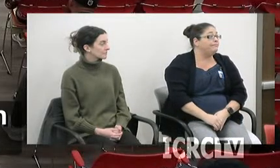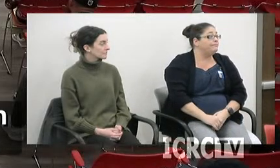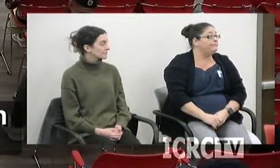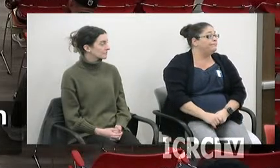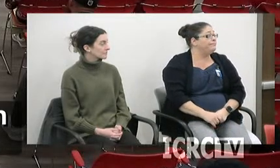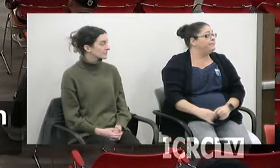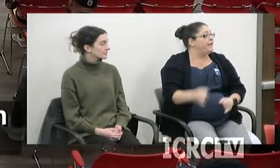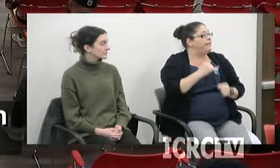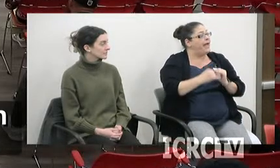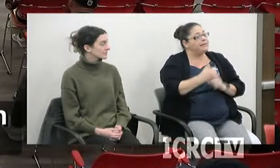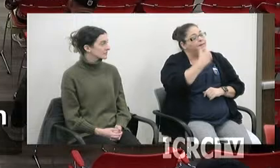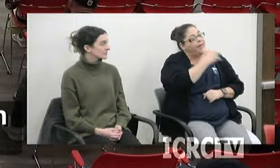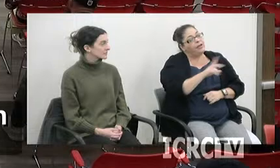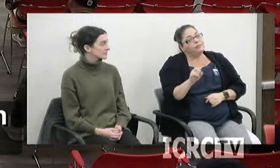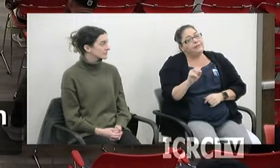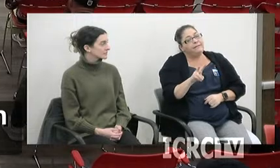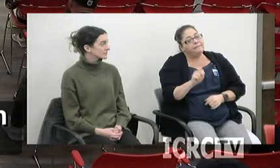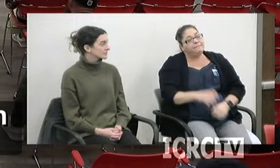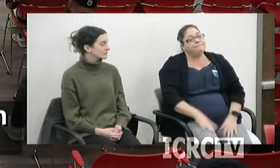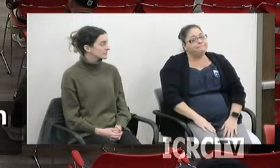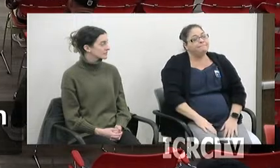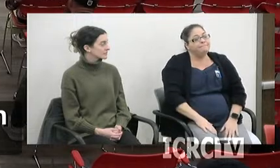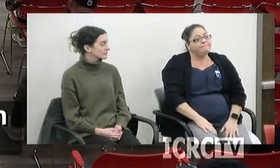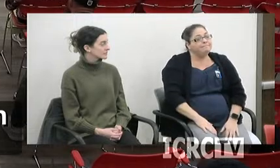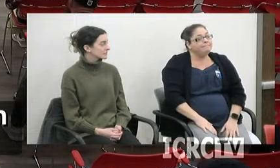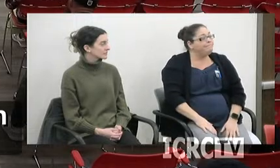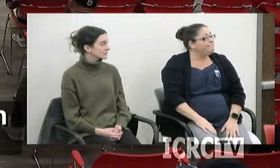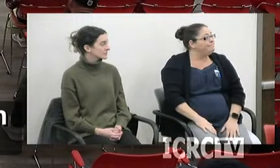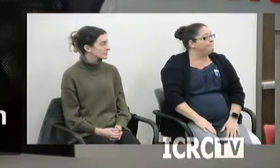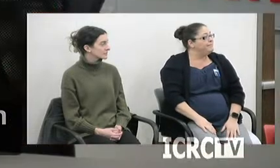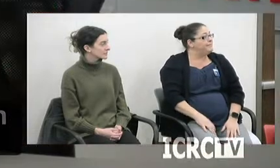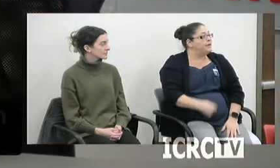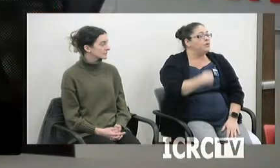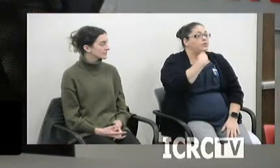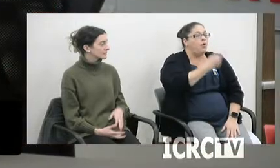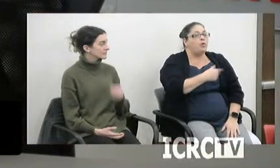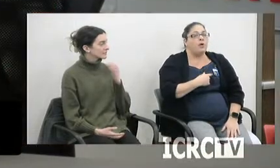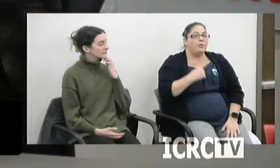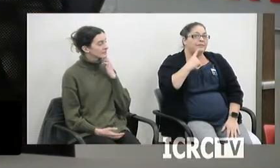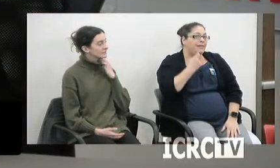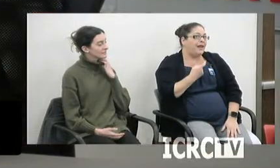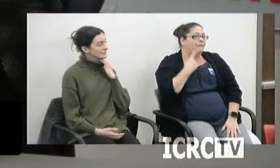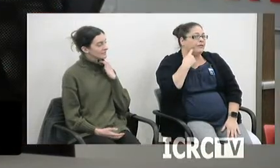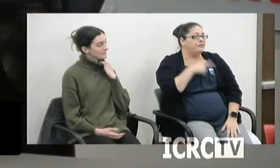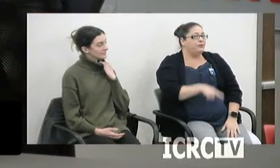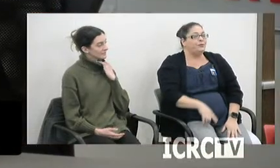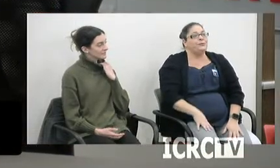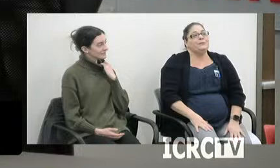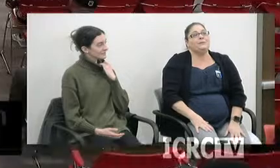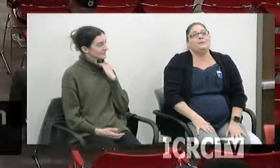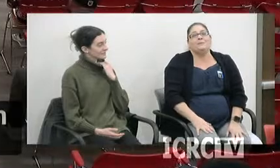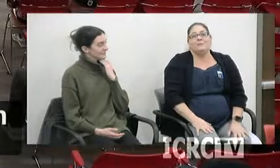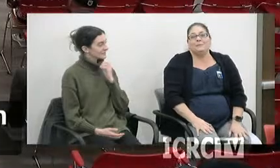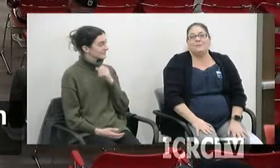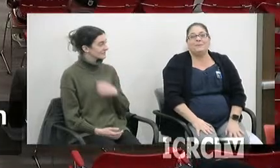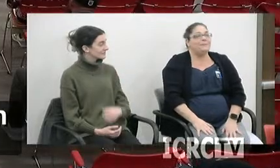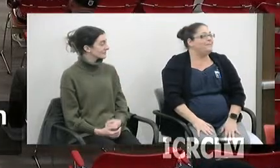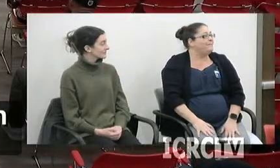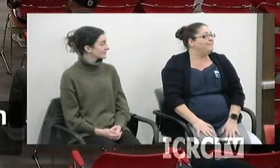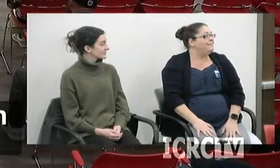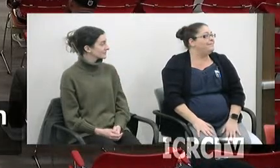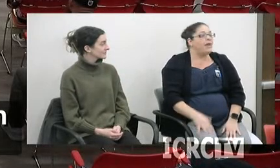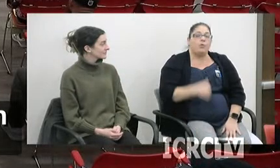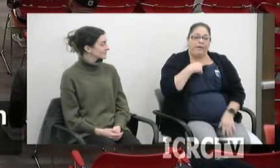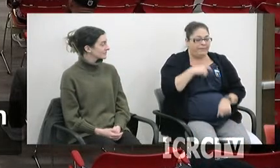Lastly, thank you, Dave. I told you I was a bit envious of all the golf you're going to be playing. I don't have the time for that.